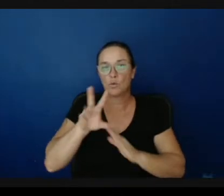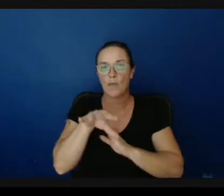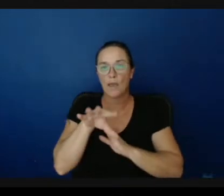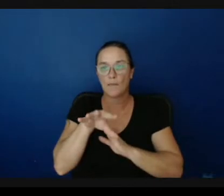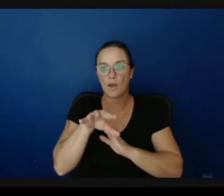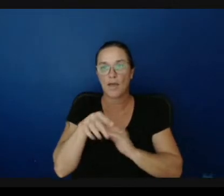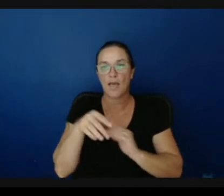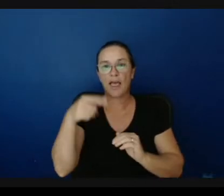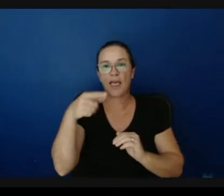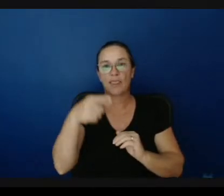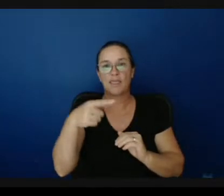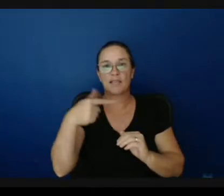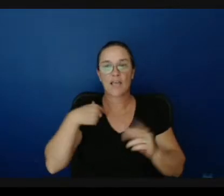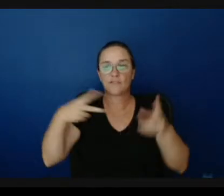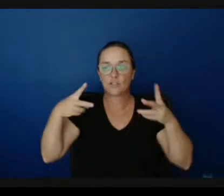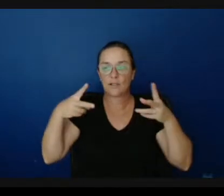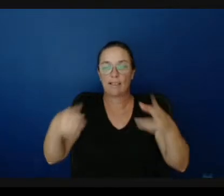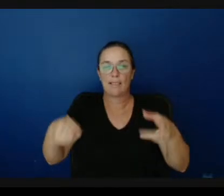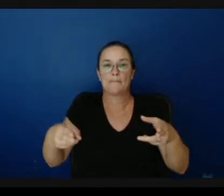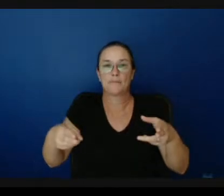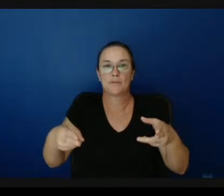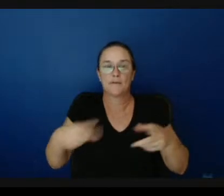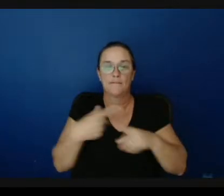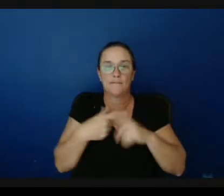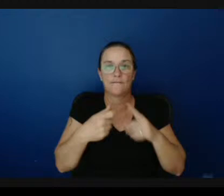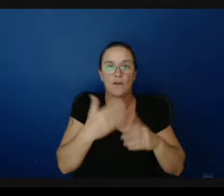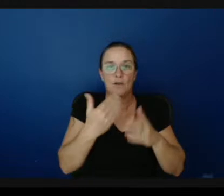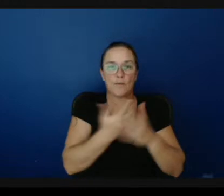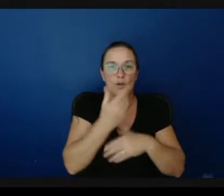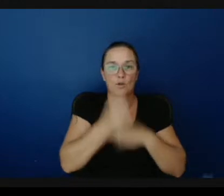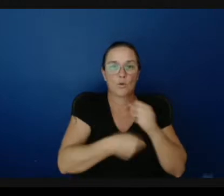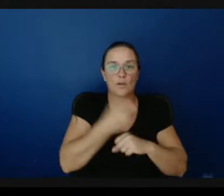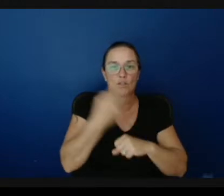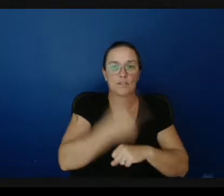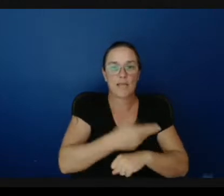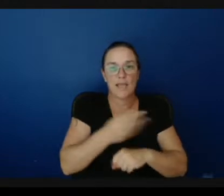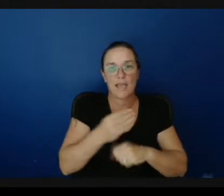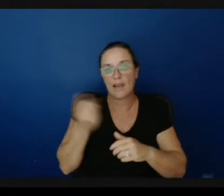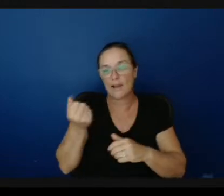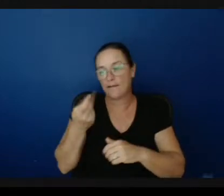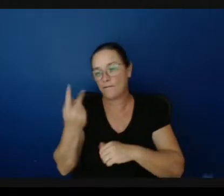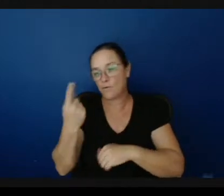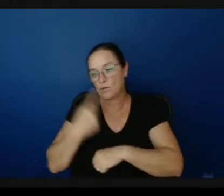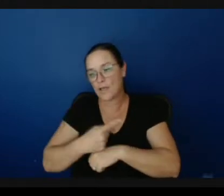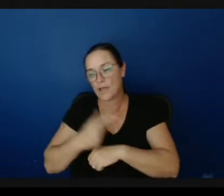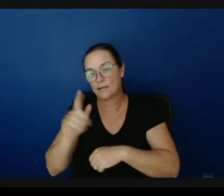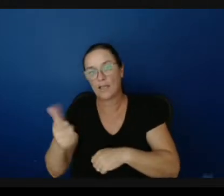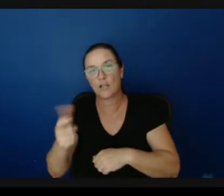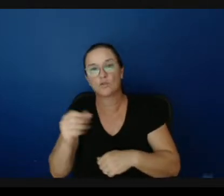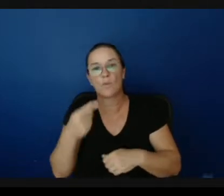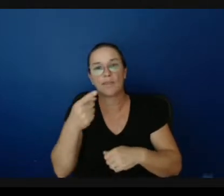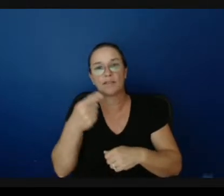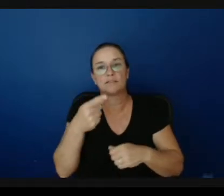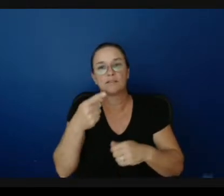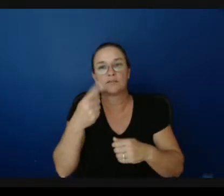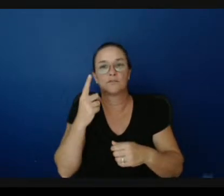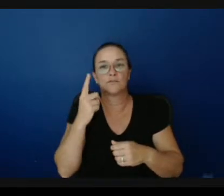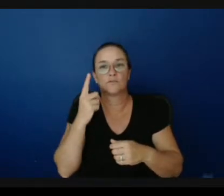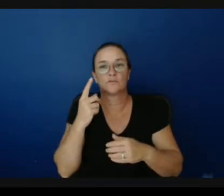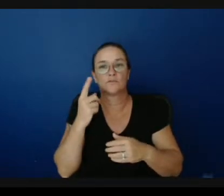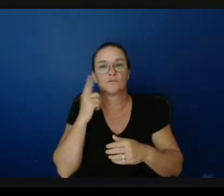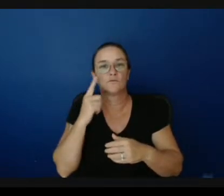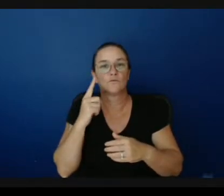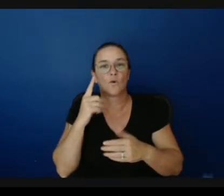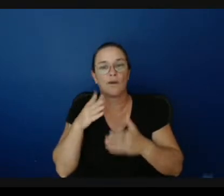this now, I've just clipped it between New Year's Day and a couple of days later, right? So this is when eruptions beginning to end. So way off here are